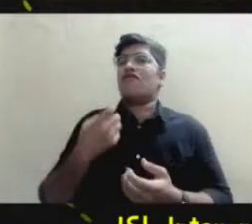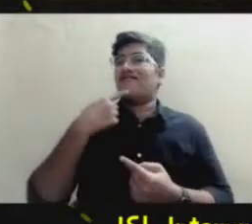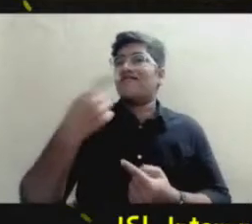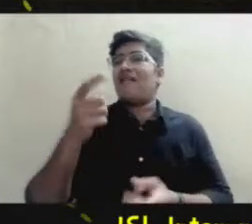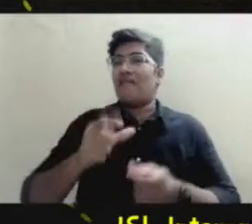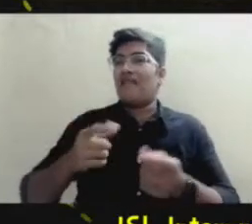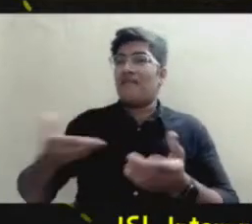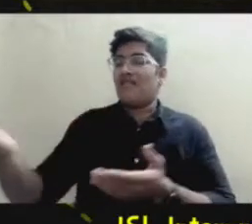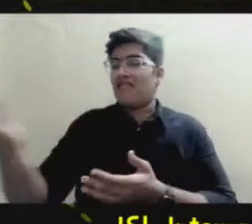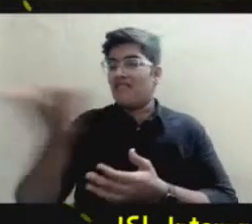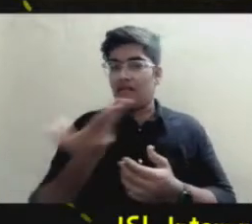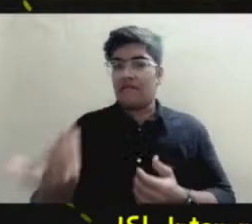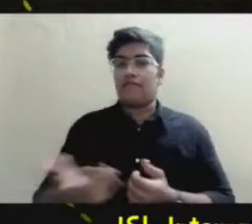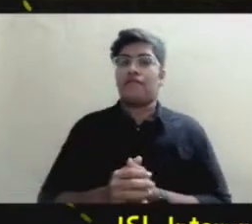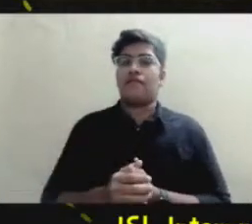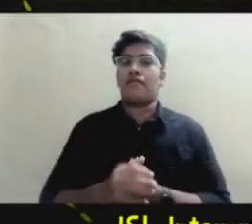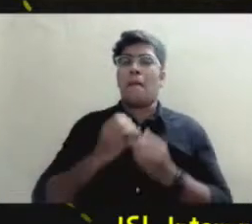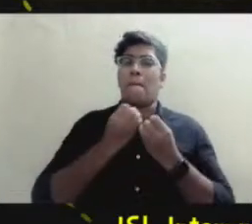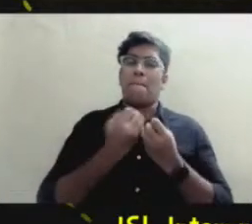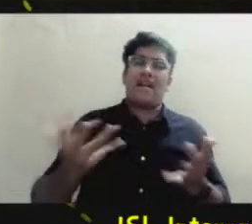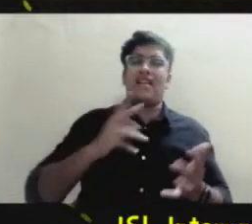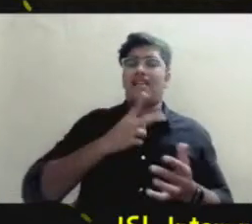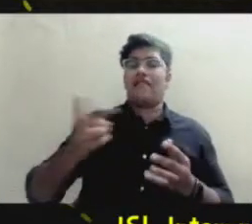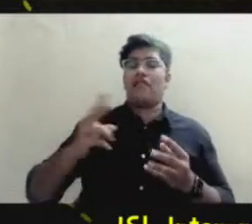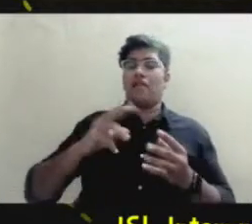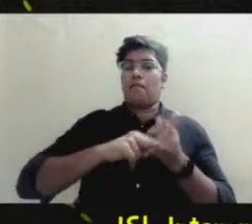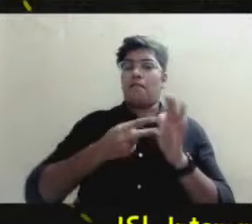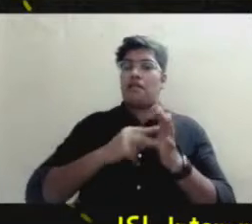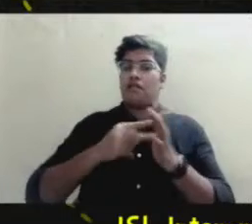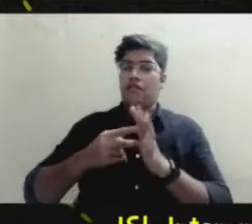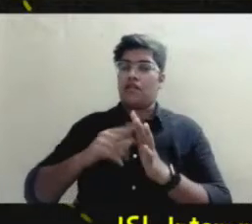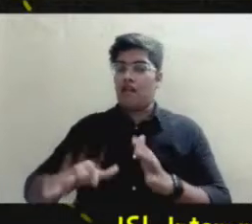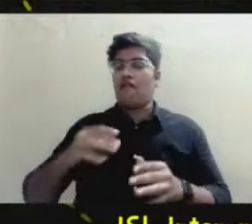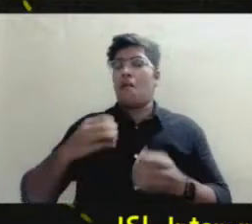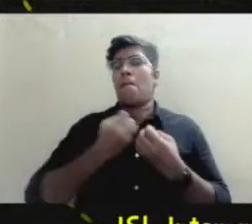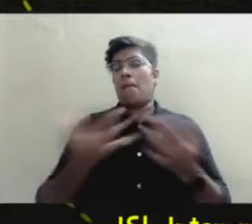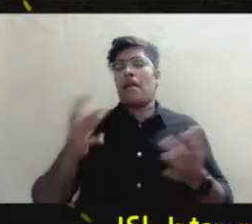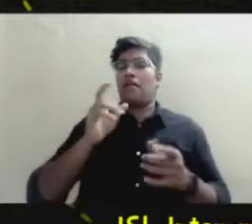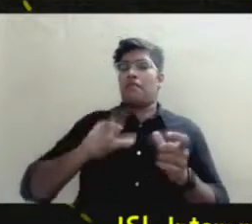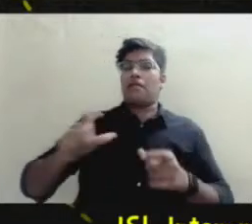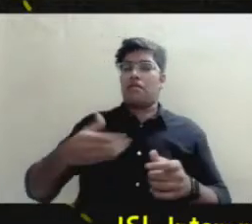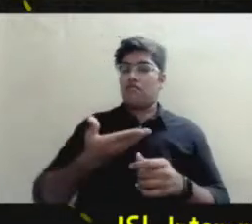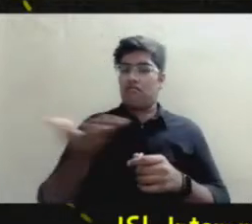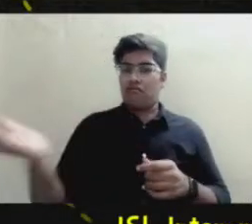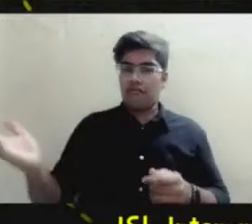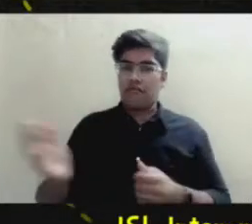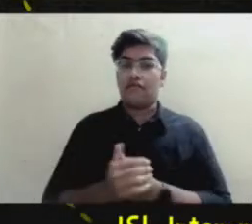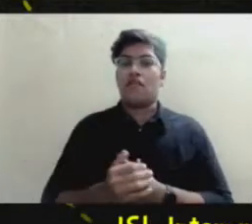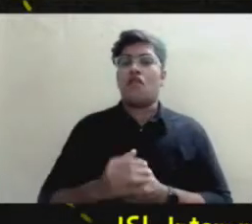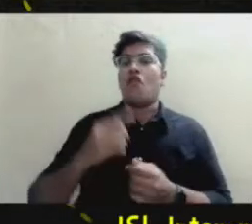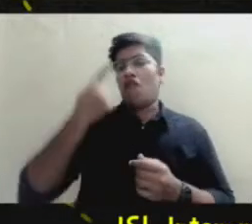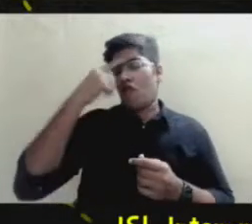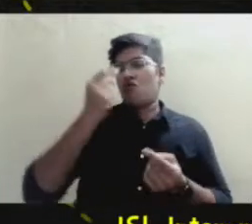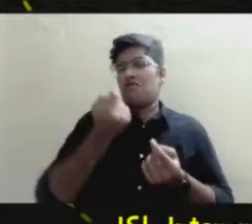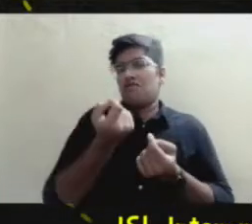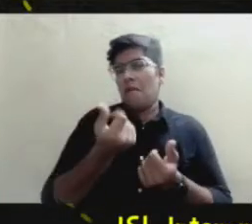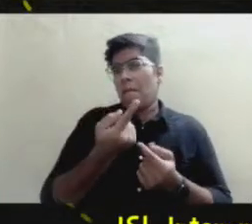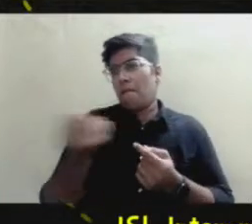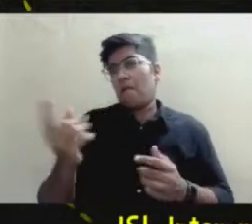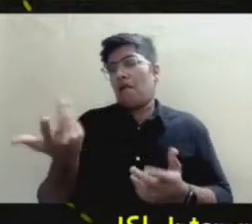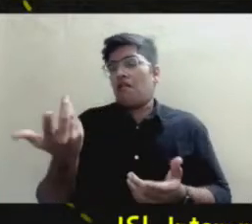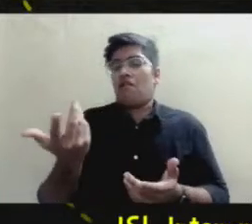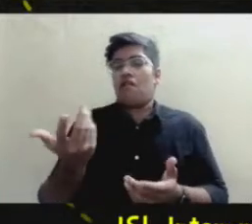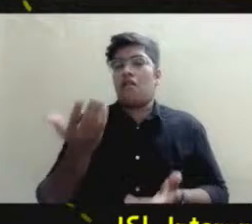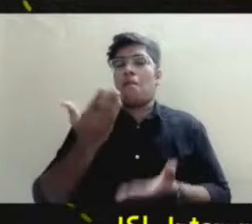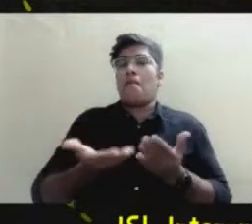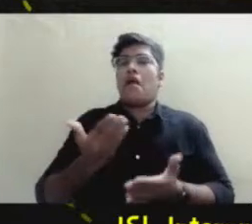to many different meanings to many listeners, and to some, I mean, it just may be not